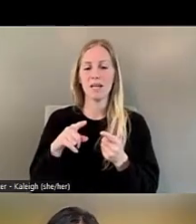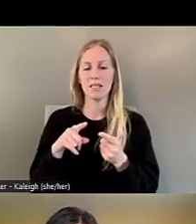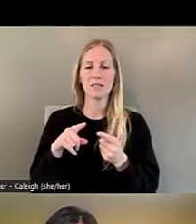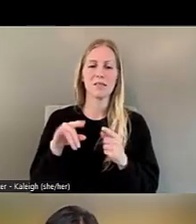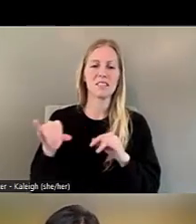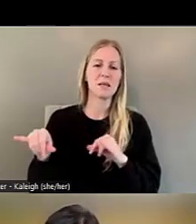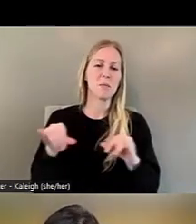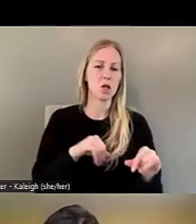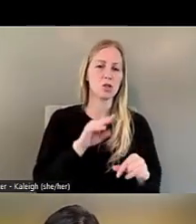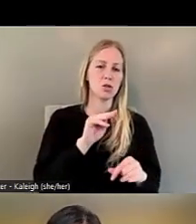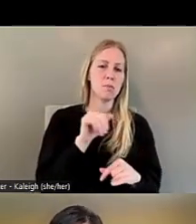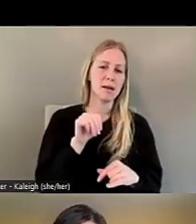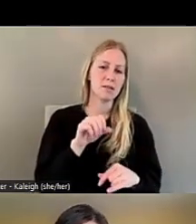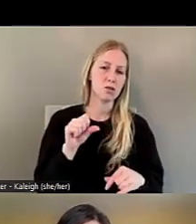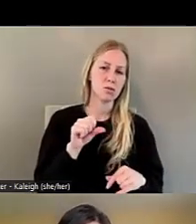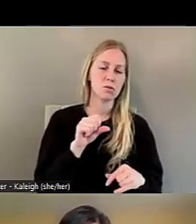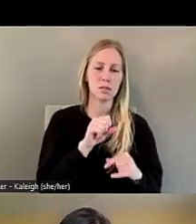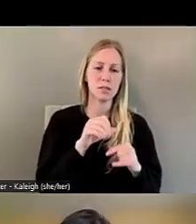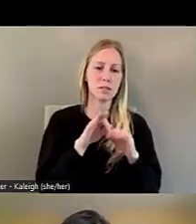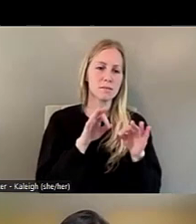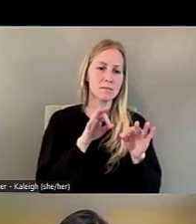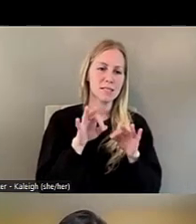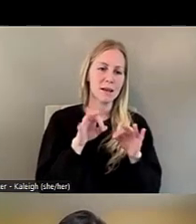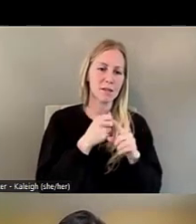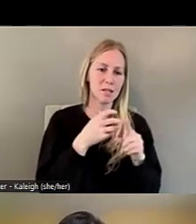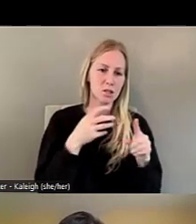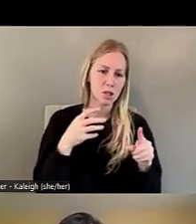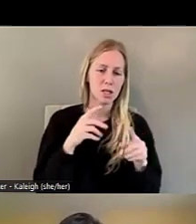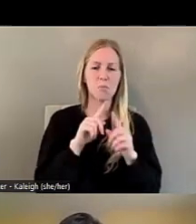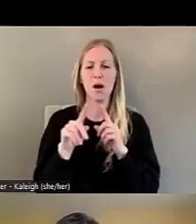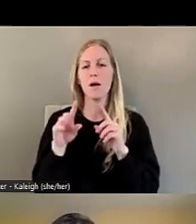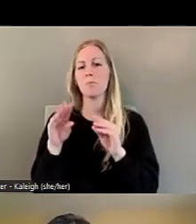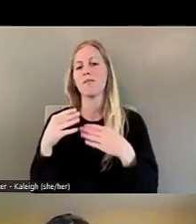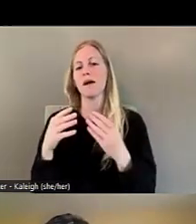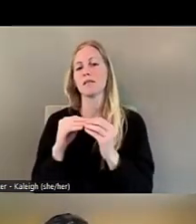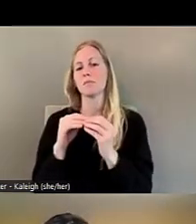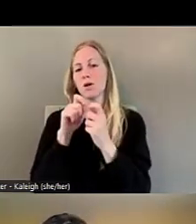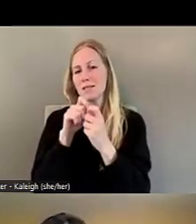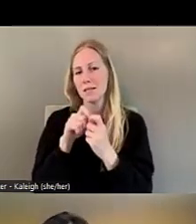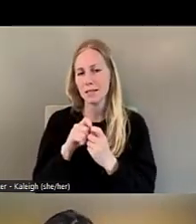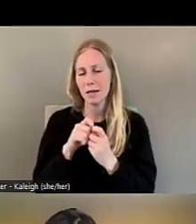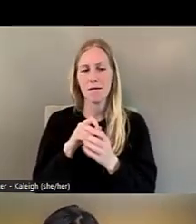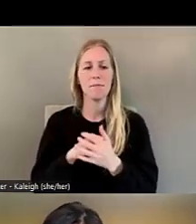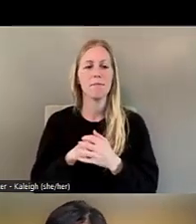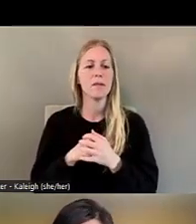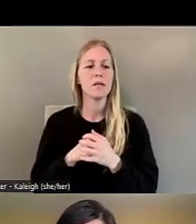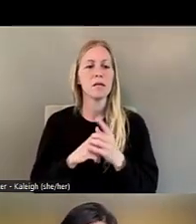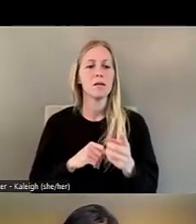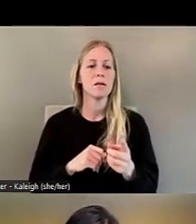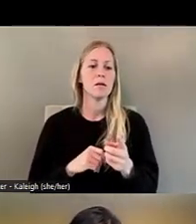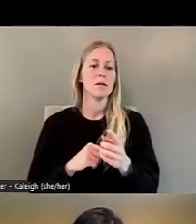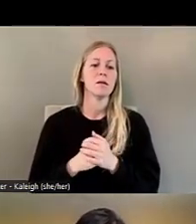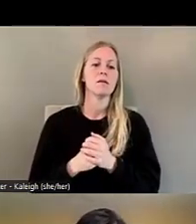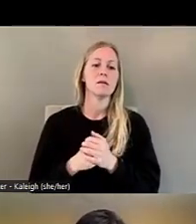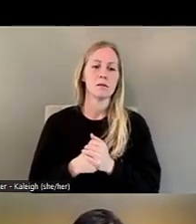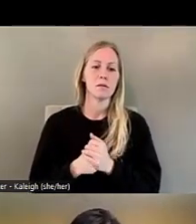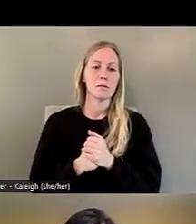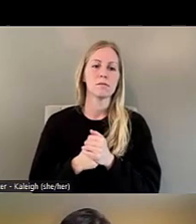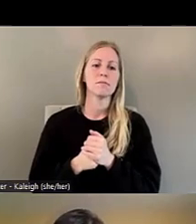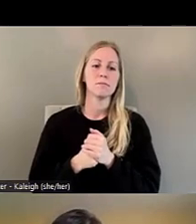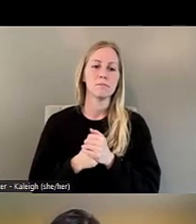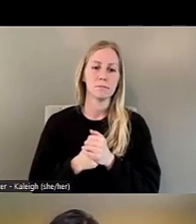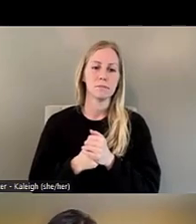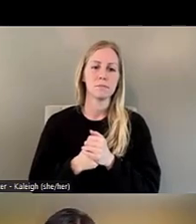detail and specificity. So seclusion, as defined by the U.S. Department of Education Office for Civil Rights,